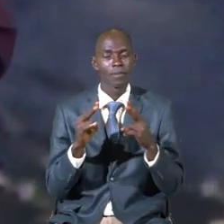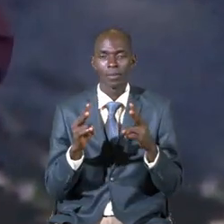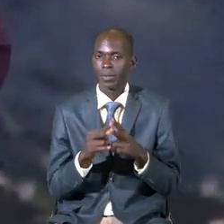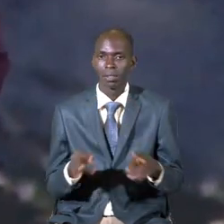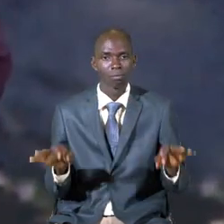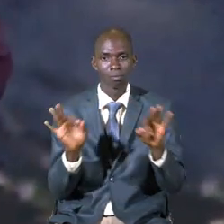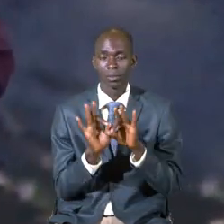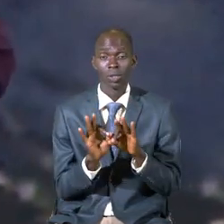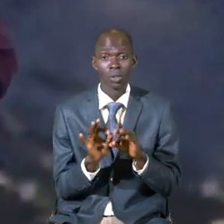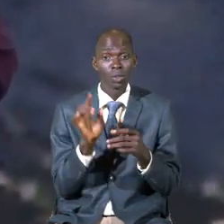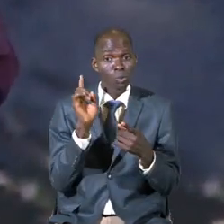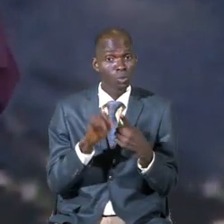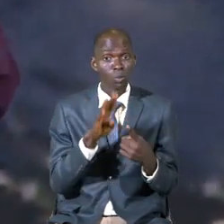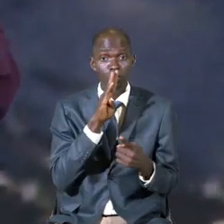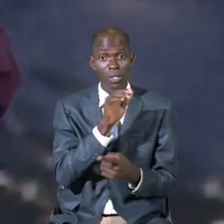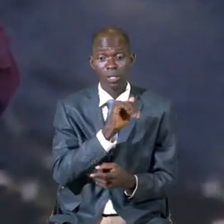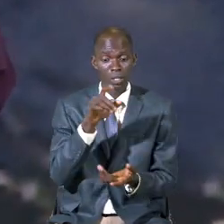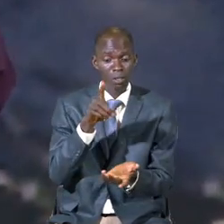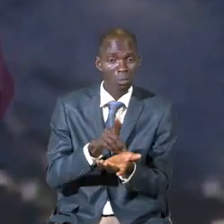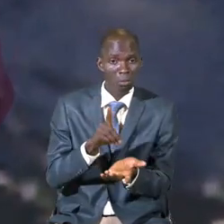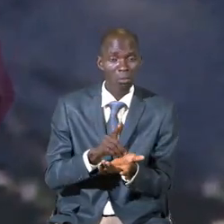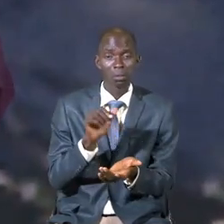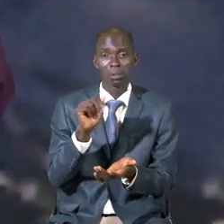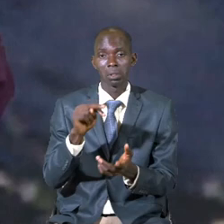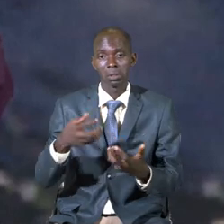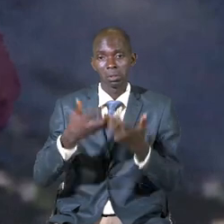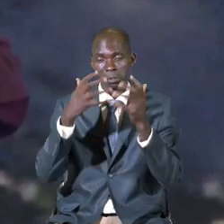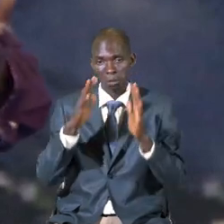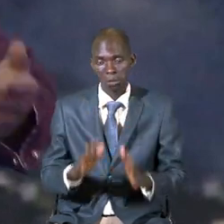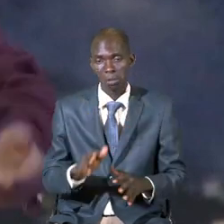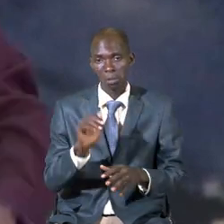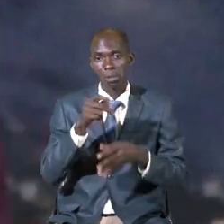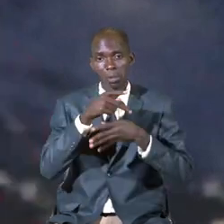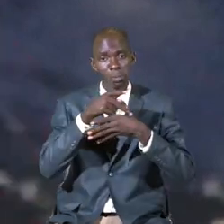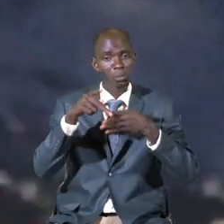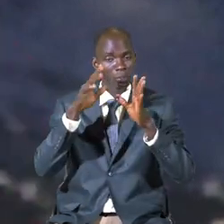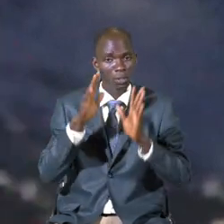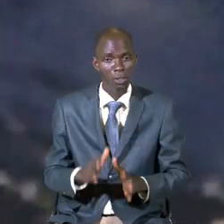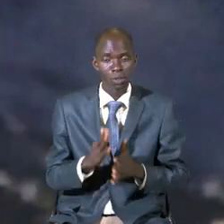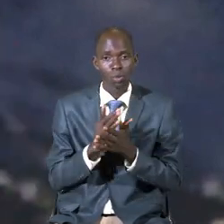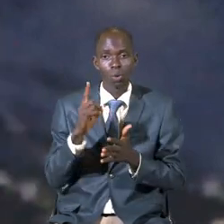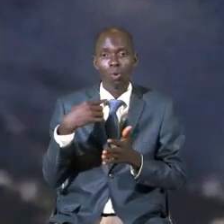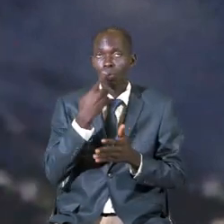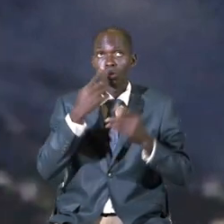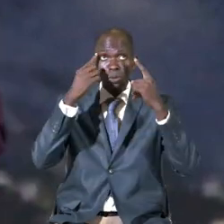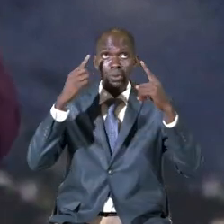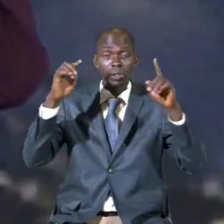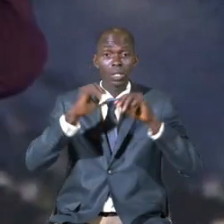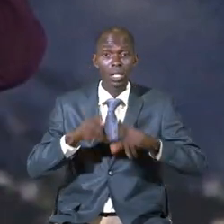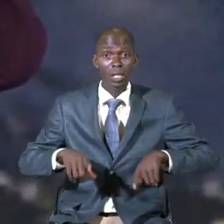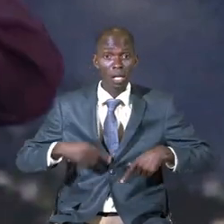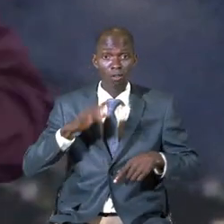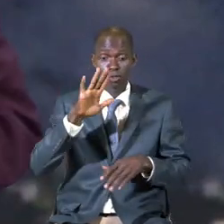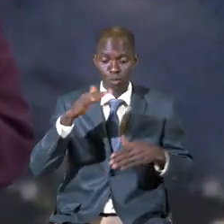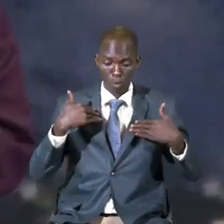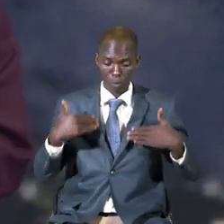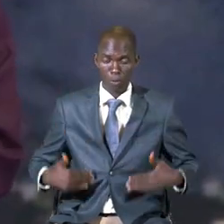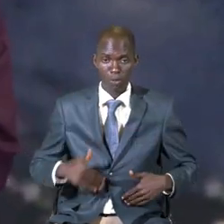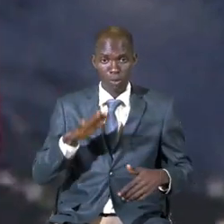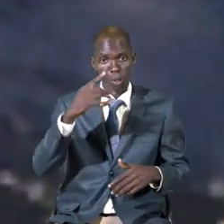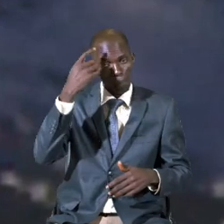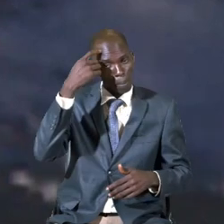to be a doctor an engineer a professional somebody who makes it in life your body your brain must